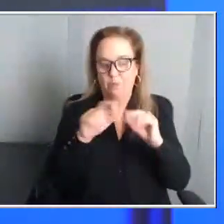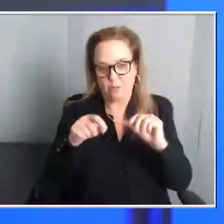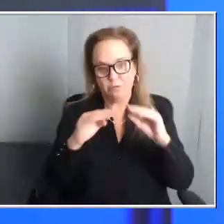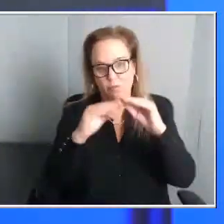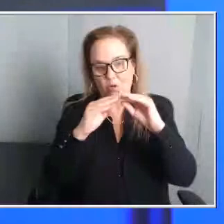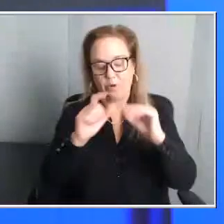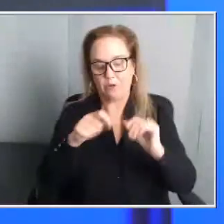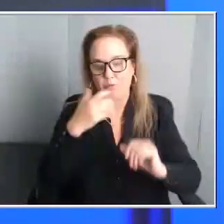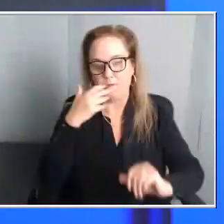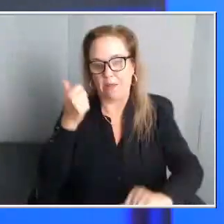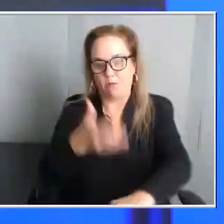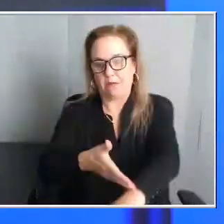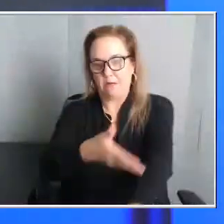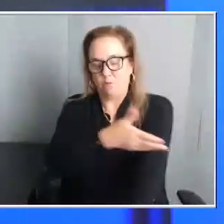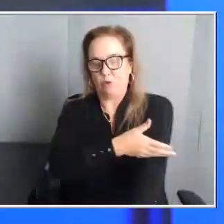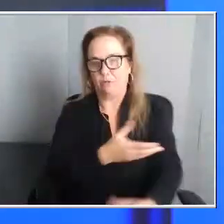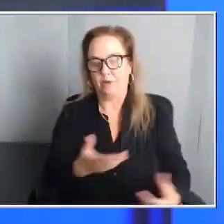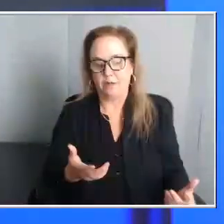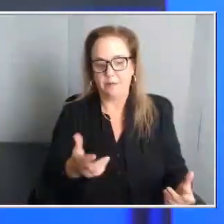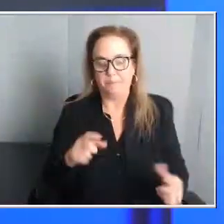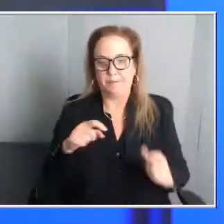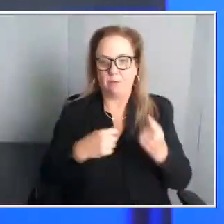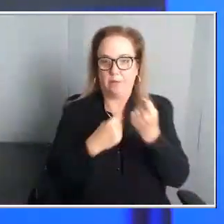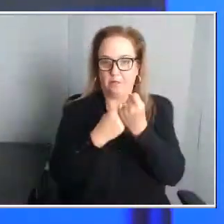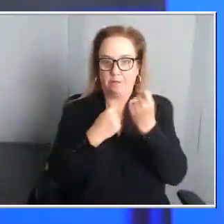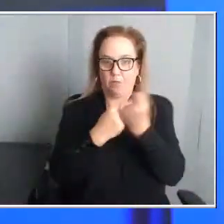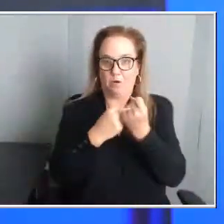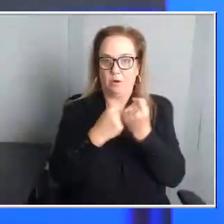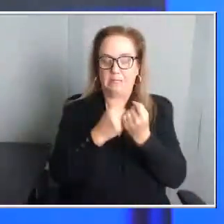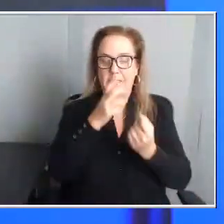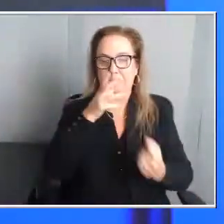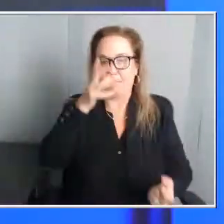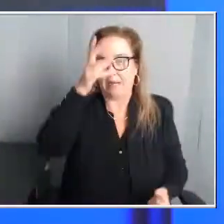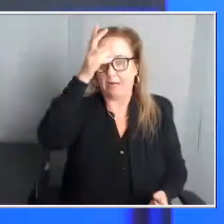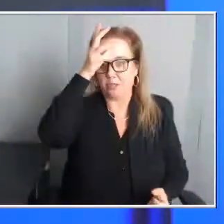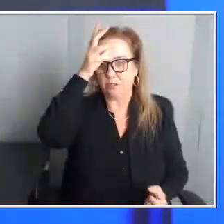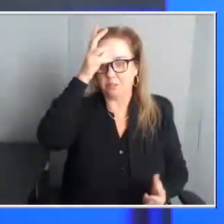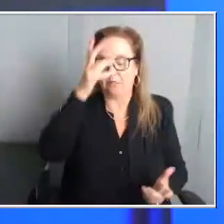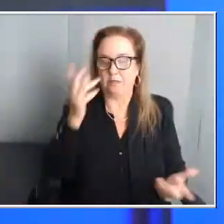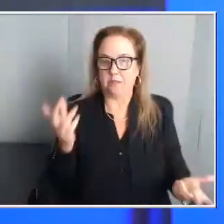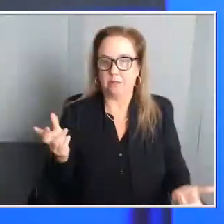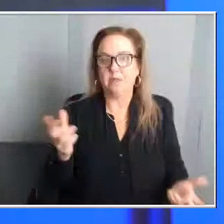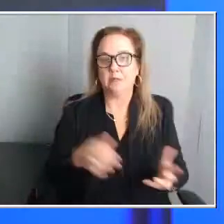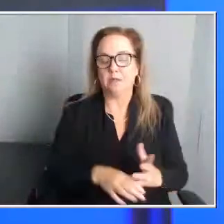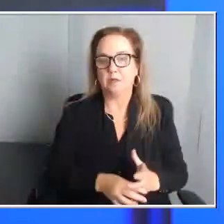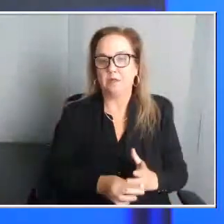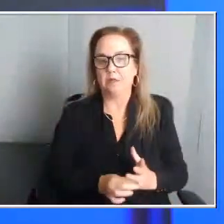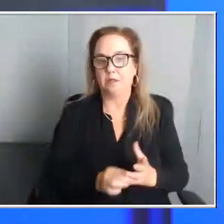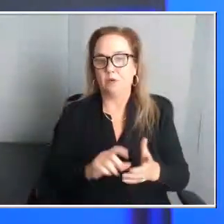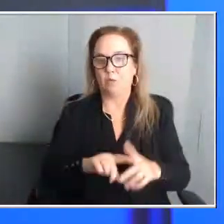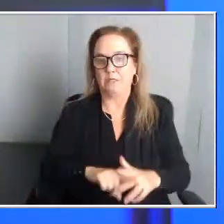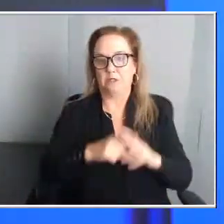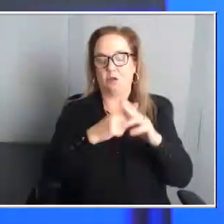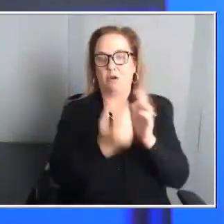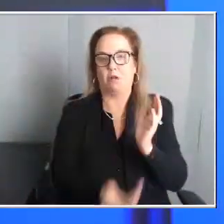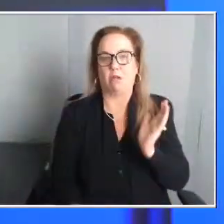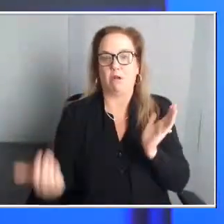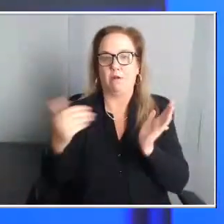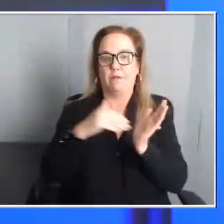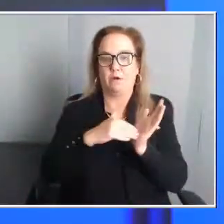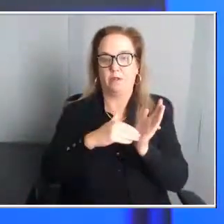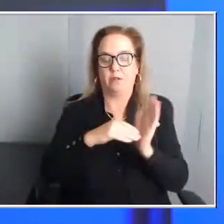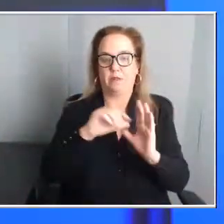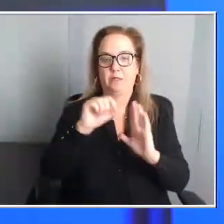better. And so with the support of his parents, we basically started from scratch, did all the pre-surgical